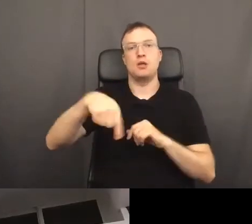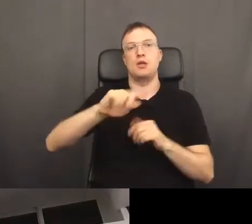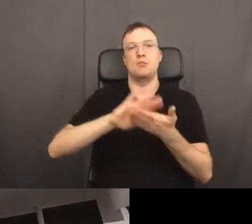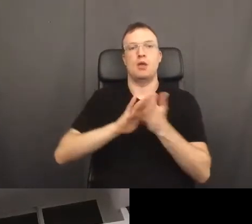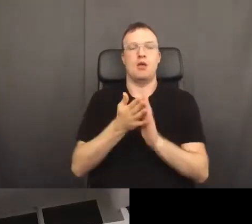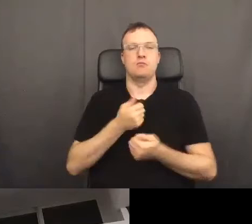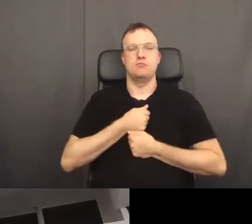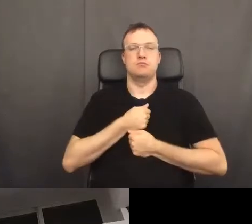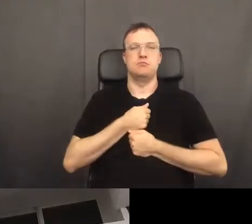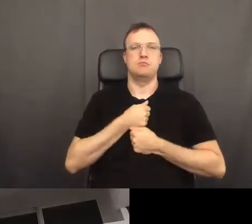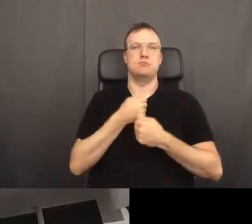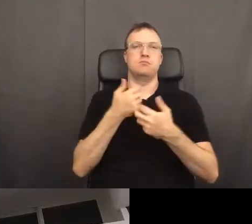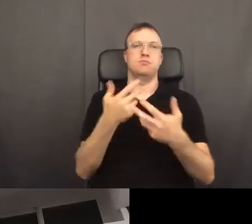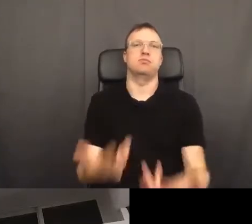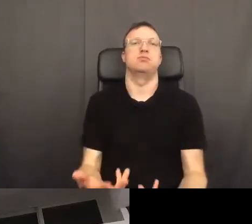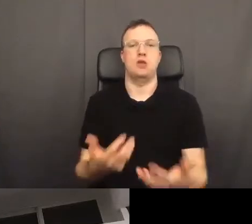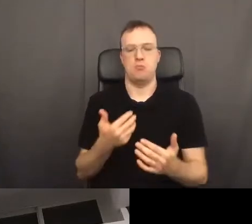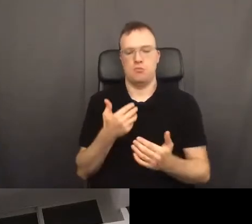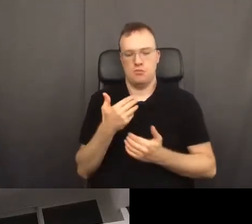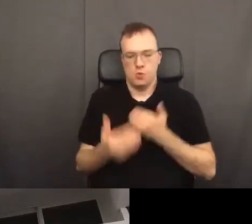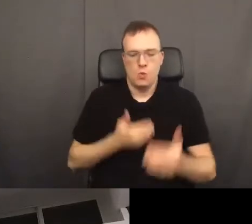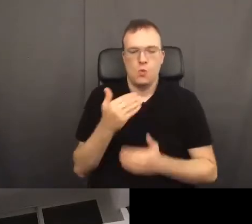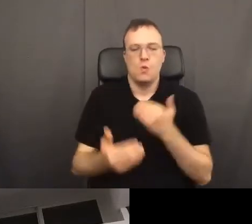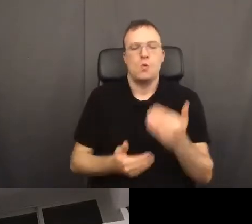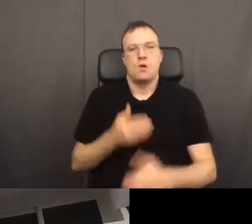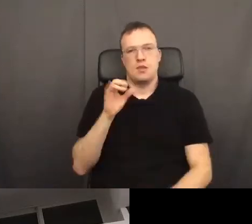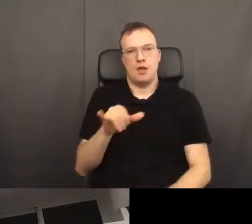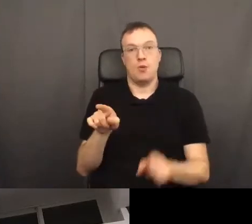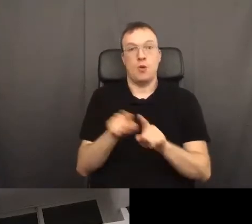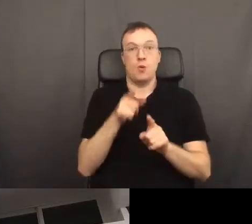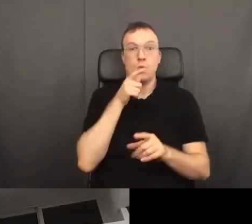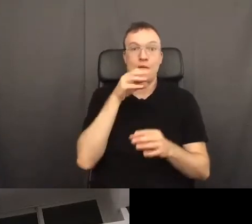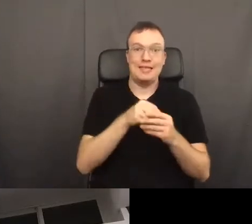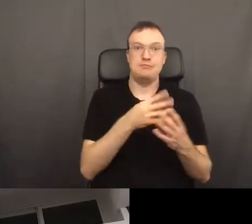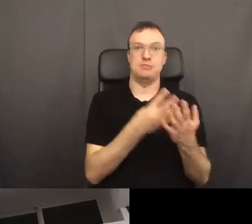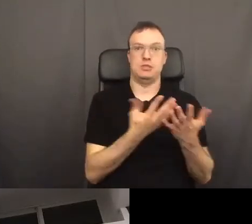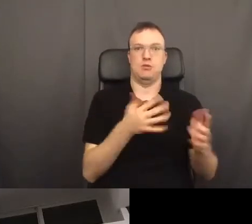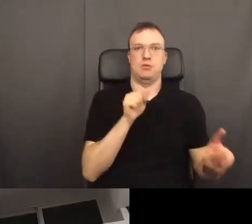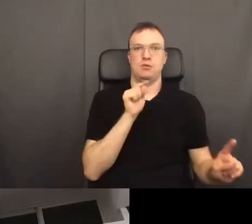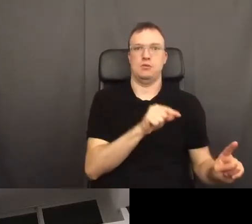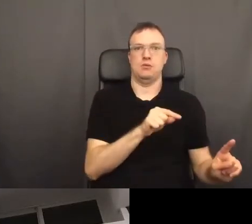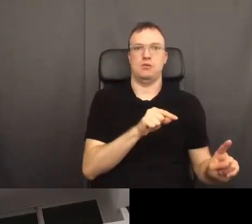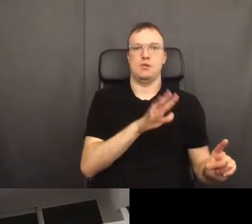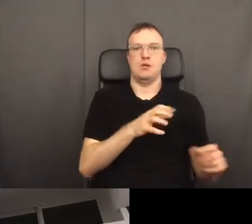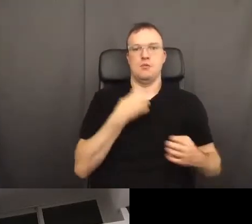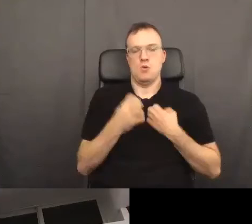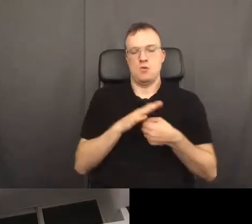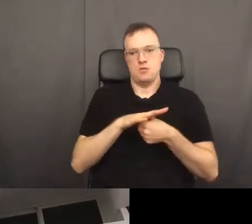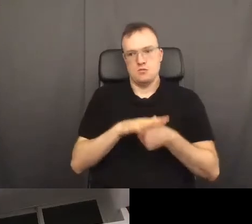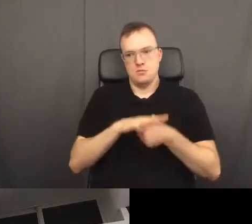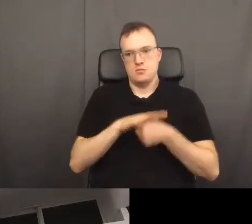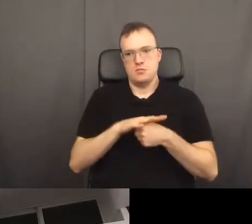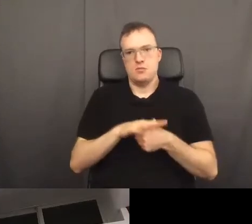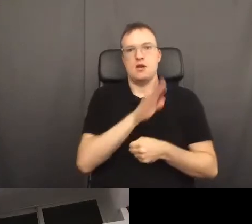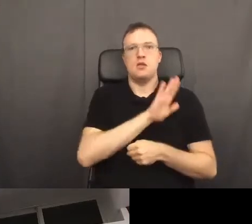the lengthy process that they have to go through, but also the prisoners and the emotional strain that it puts on them, as well as the